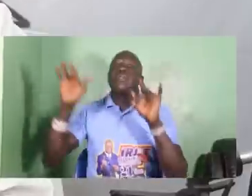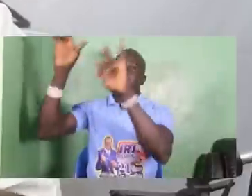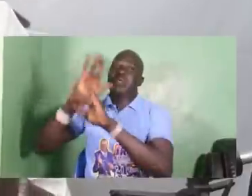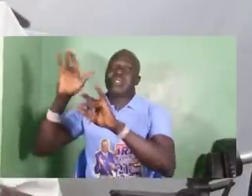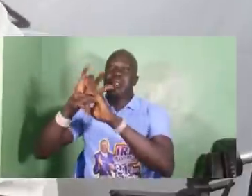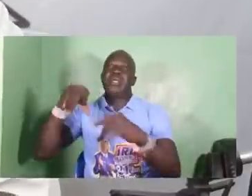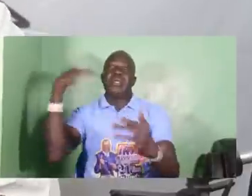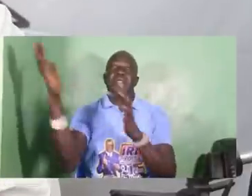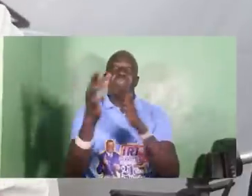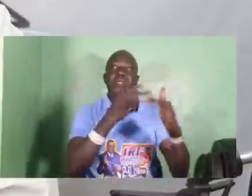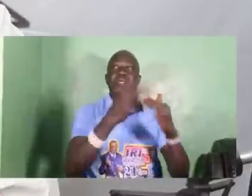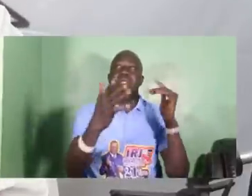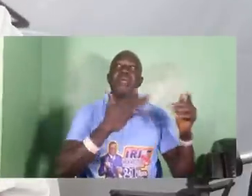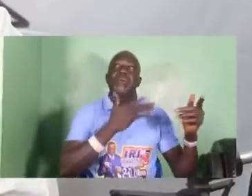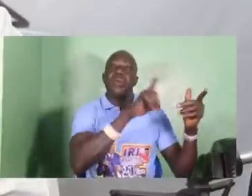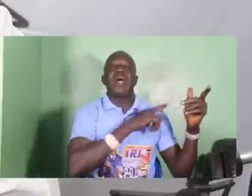ten I say,